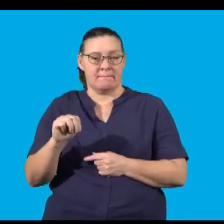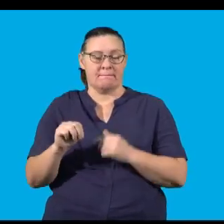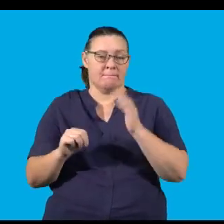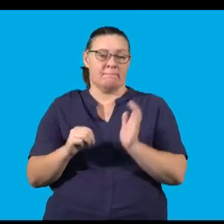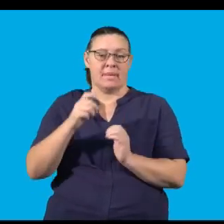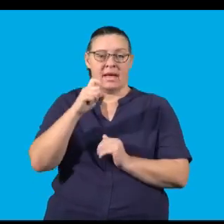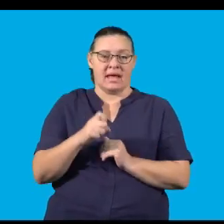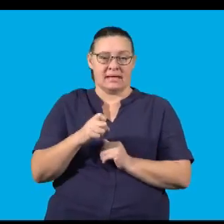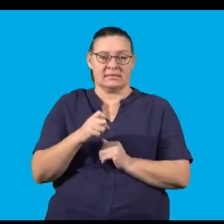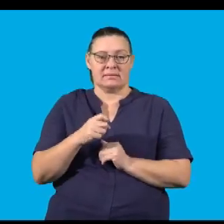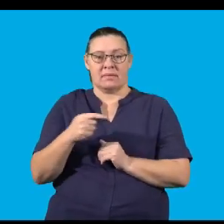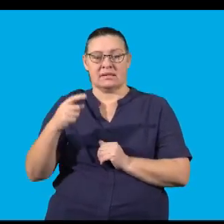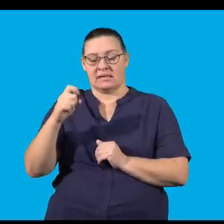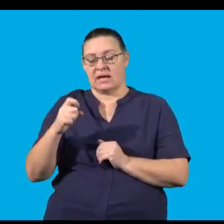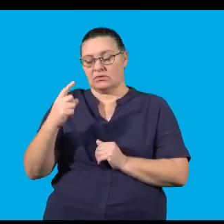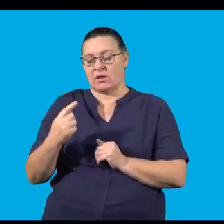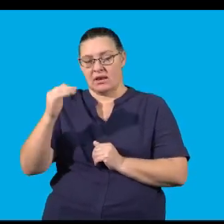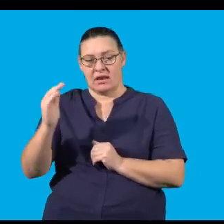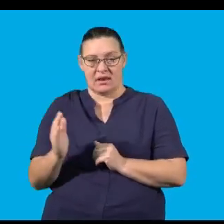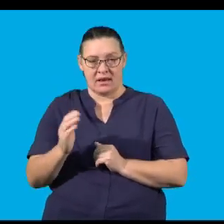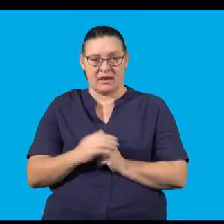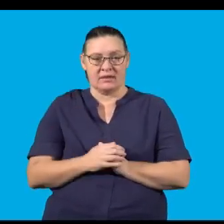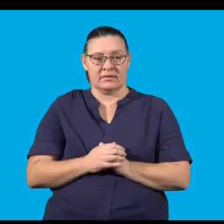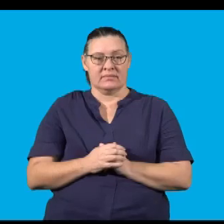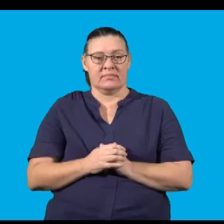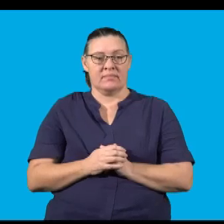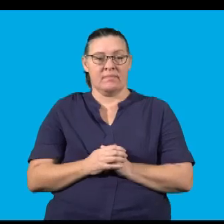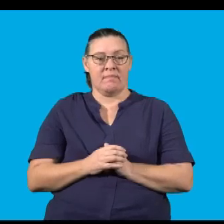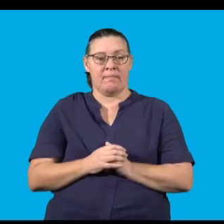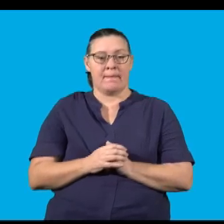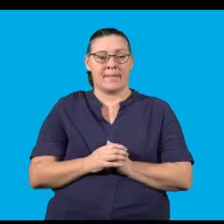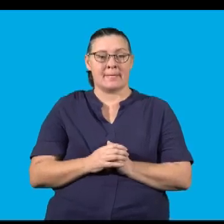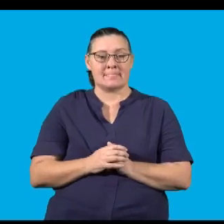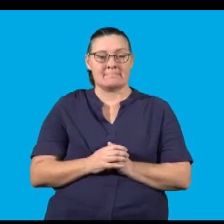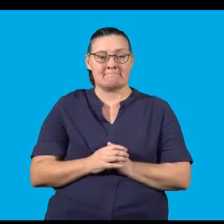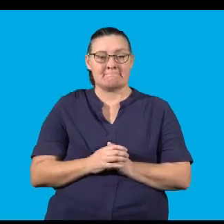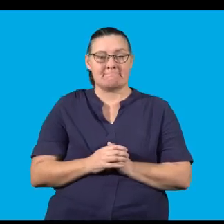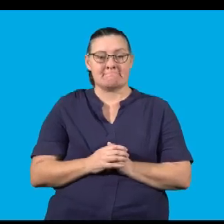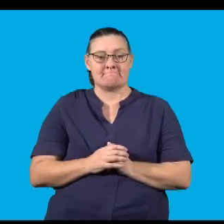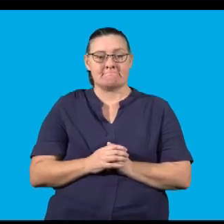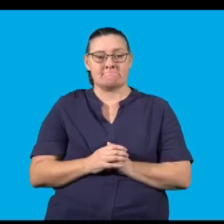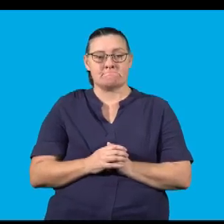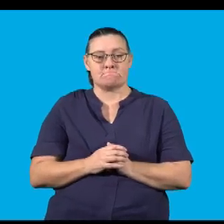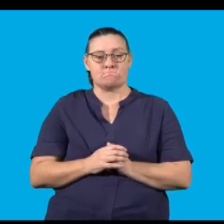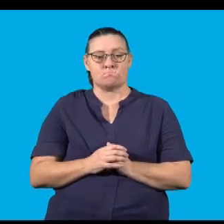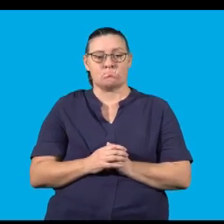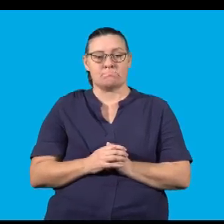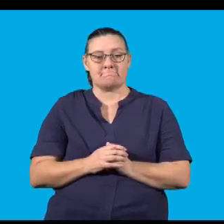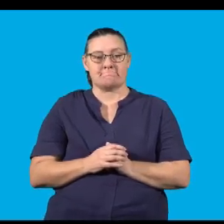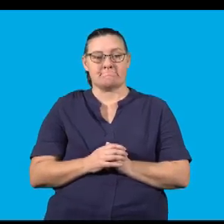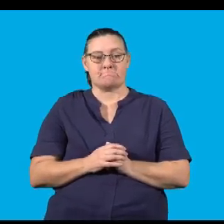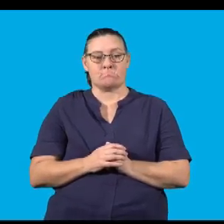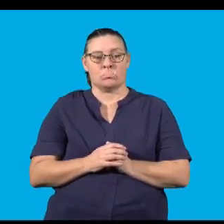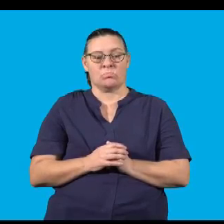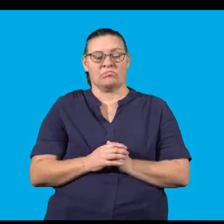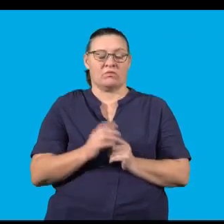to m times x minus x1, and that's the formula to find the equation of a straight line. We can choose the